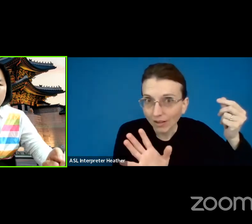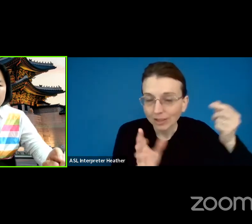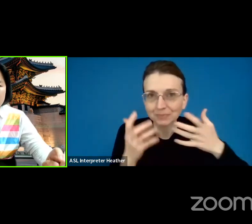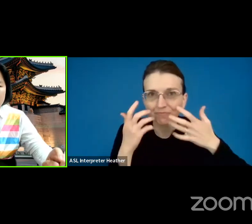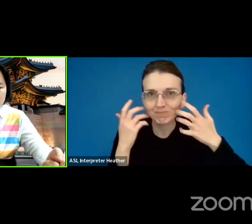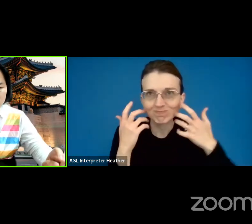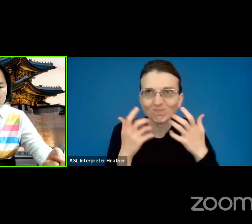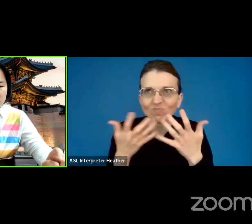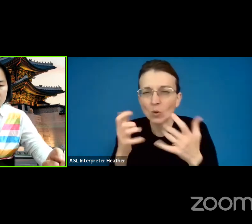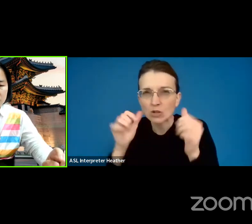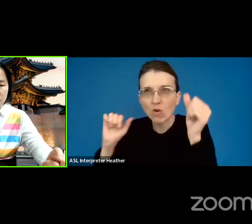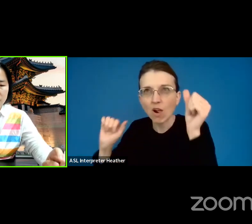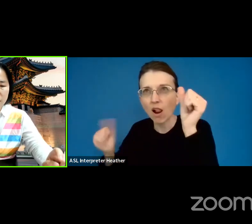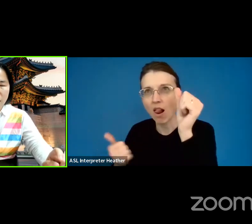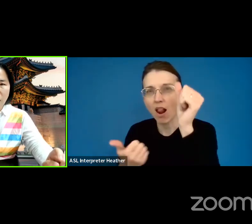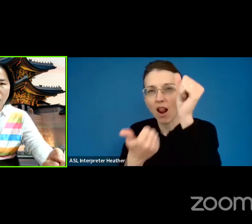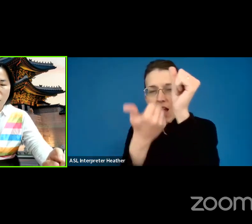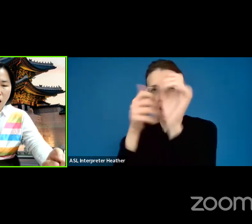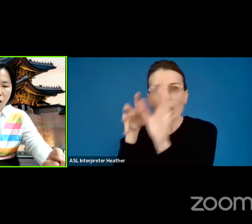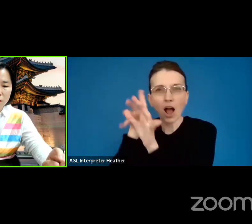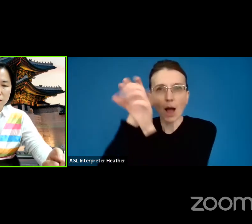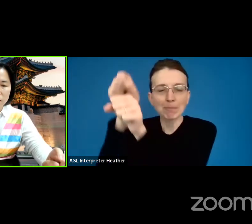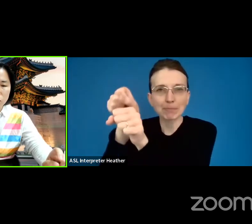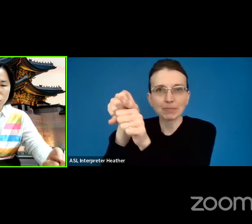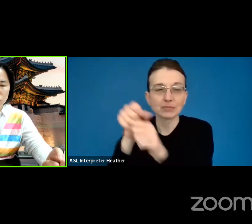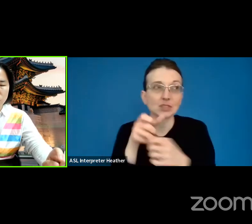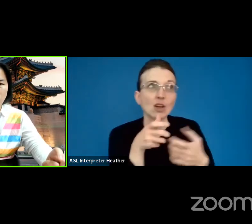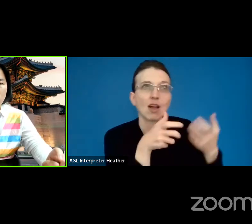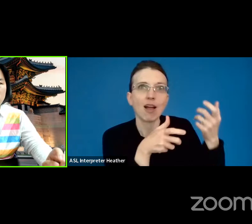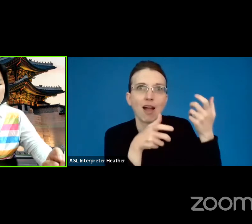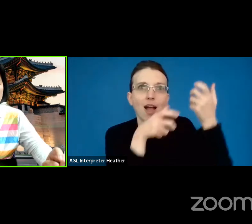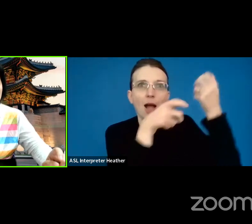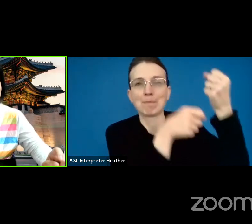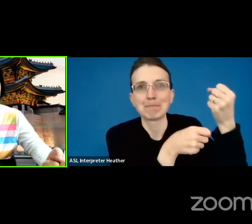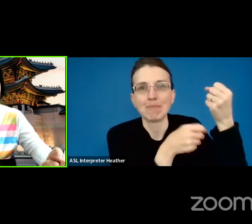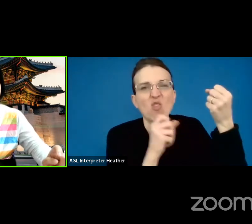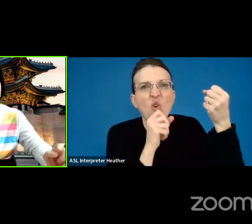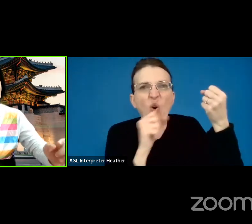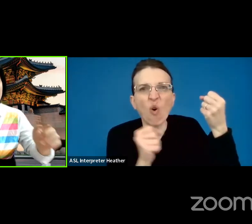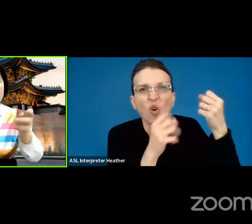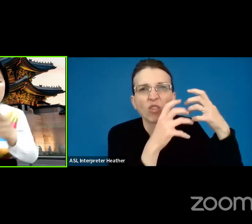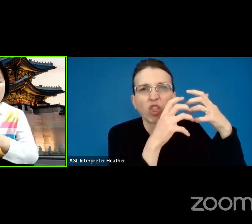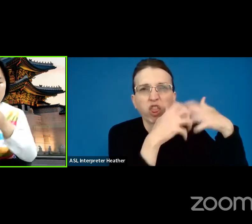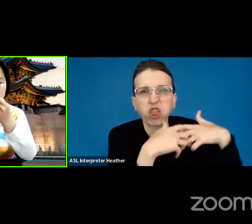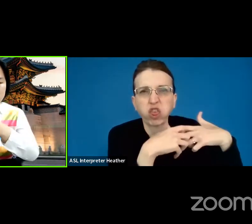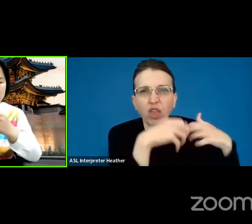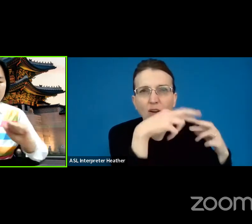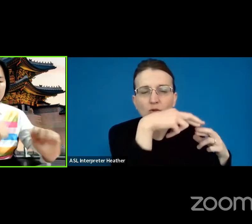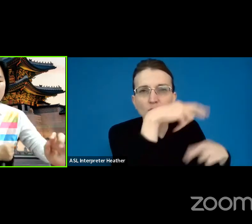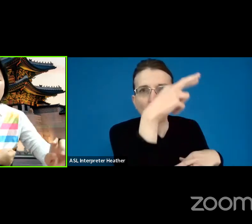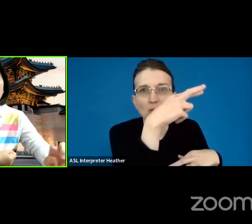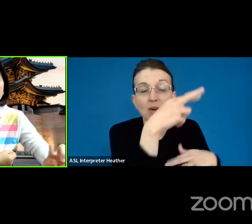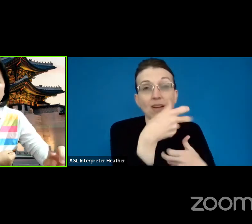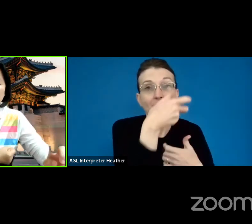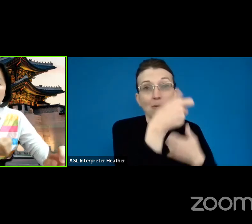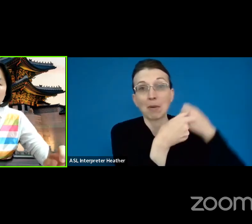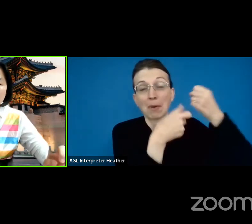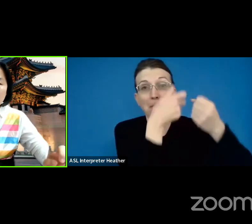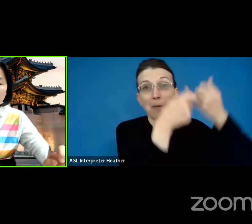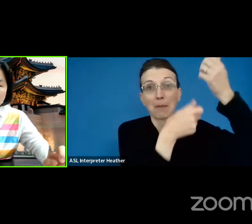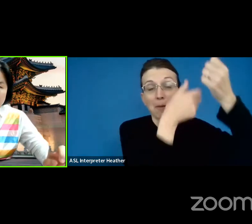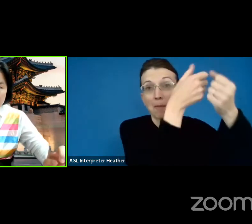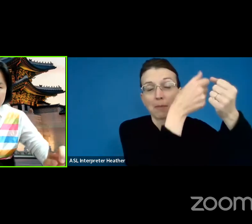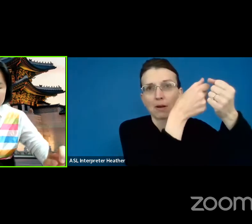chasing after the children, hung on to the old rope and ascended to the sky, but the